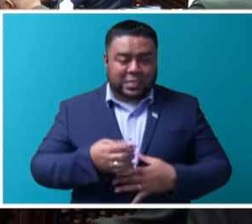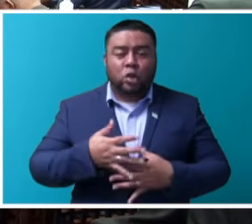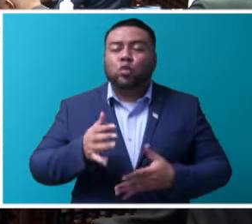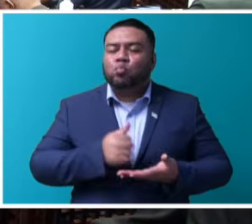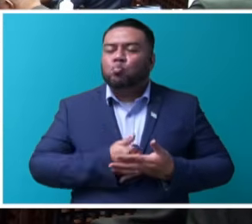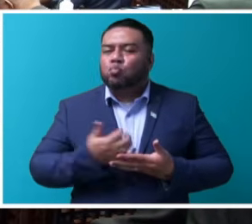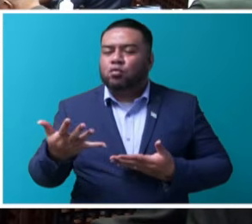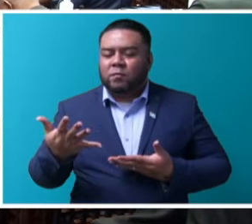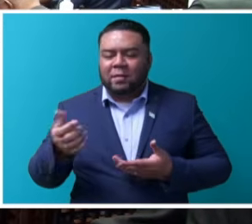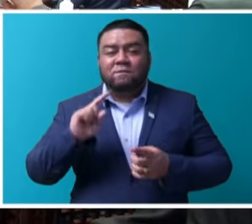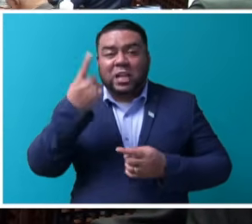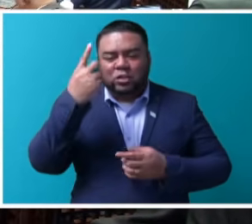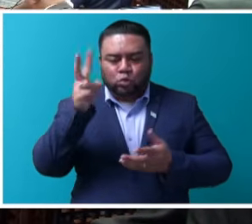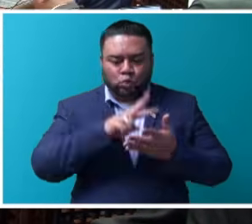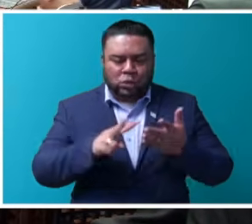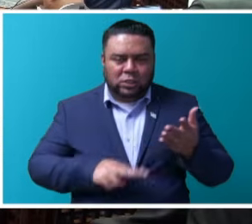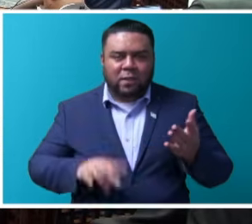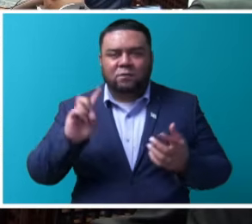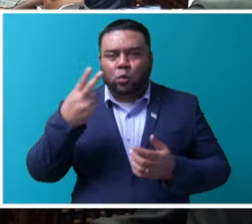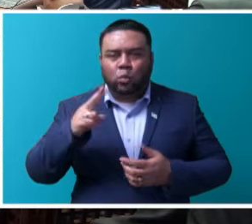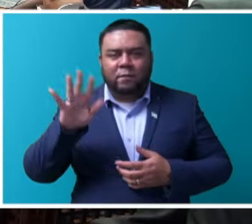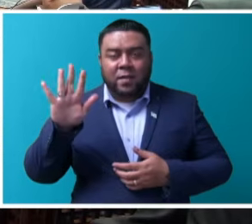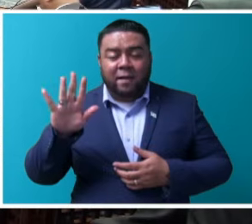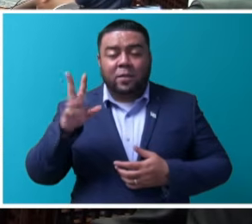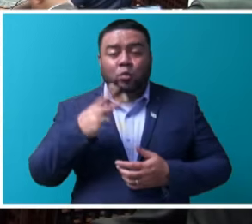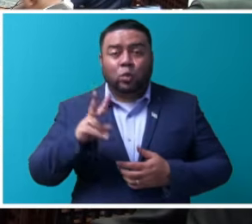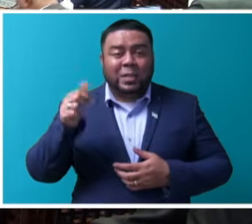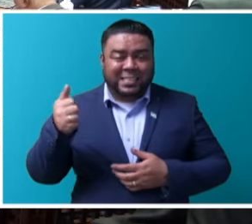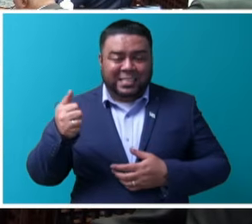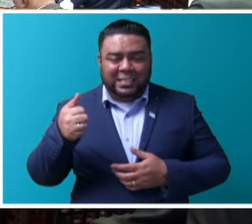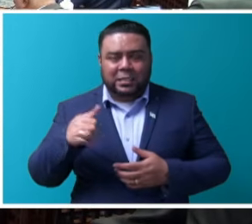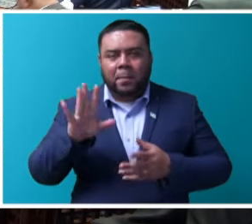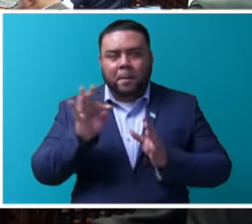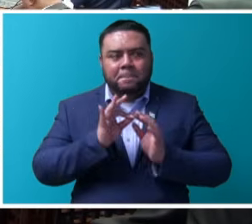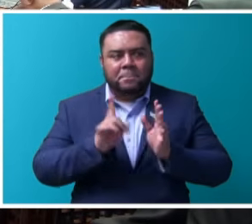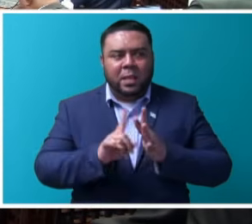first reading of the 2025 to 2026 Appropriation Bill 2025.